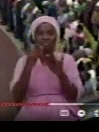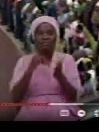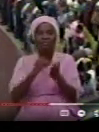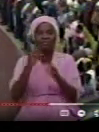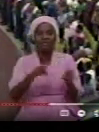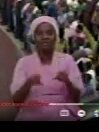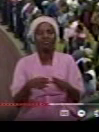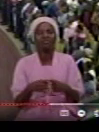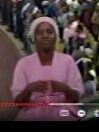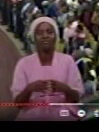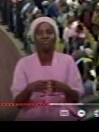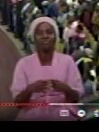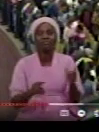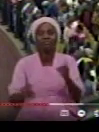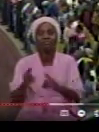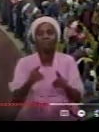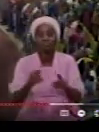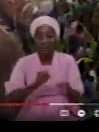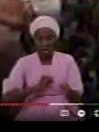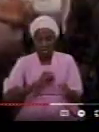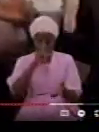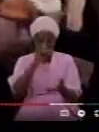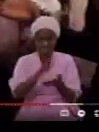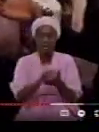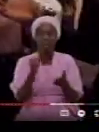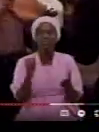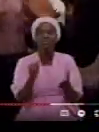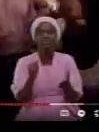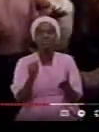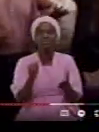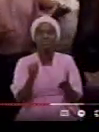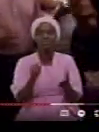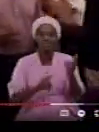I believe. I believe.